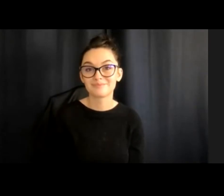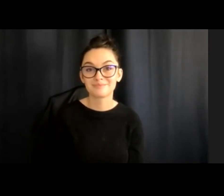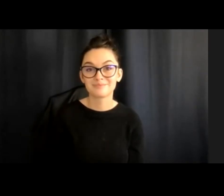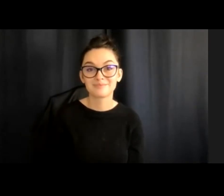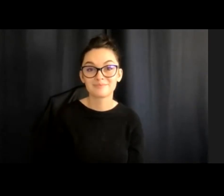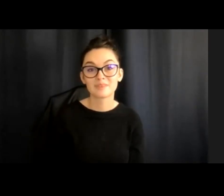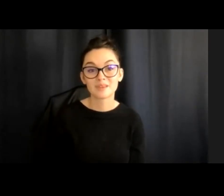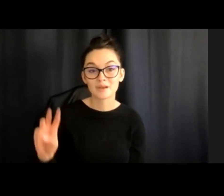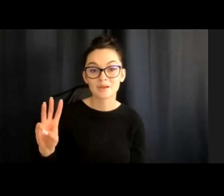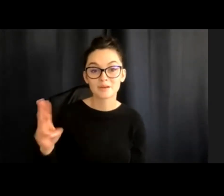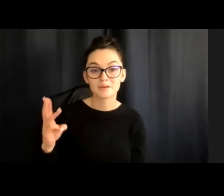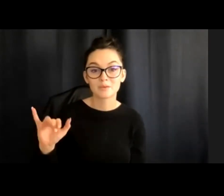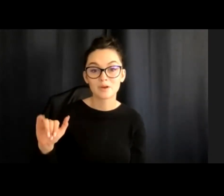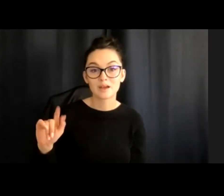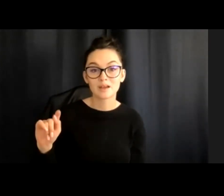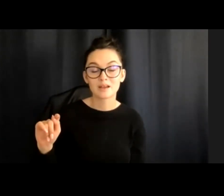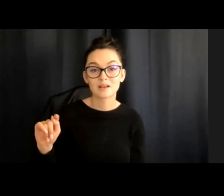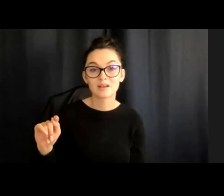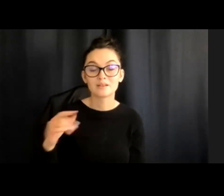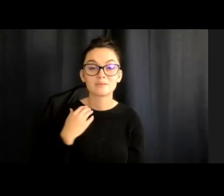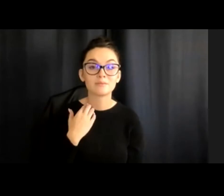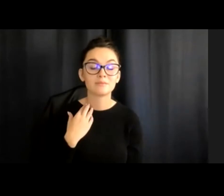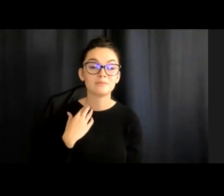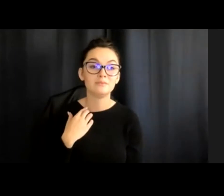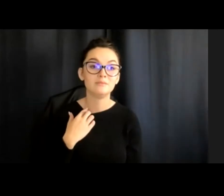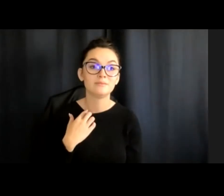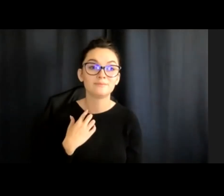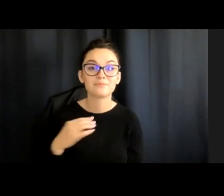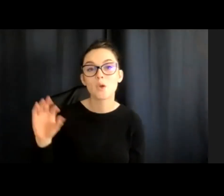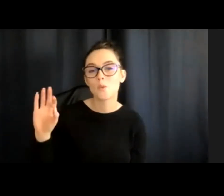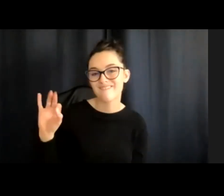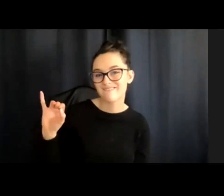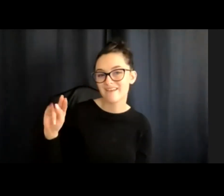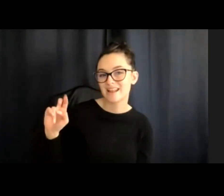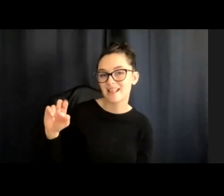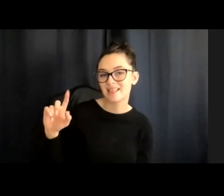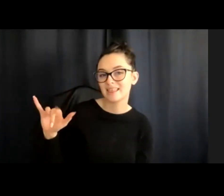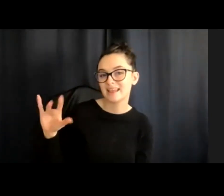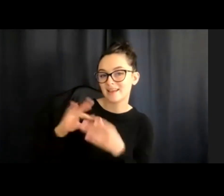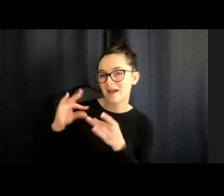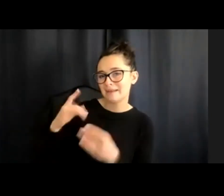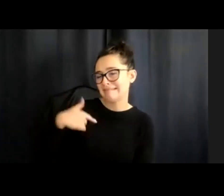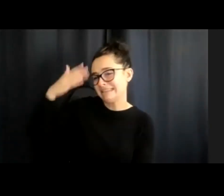Wyatt, do you have a question? I forgot it. Okay, thanks.